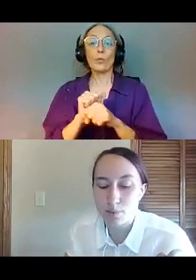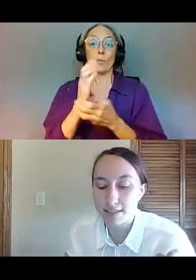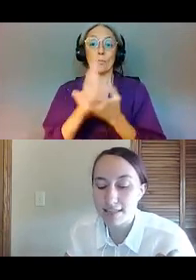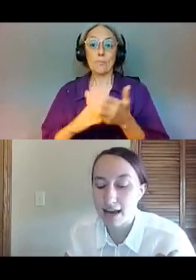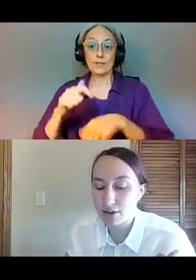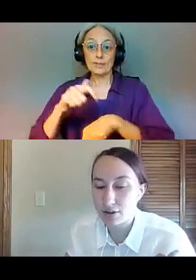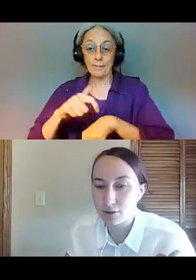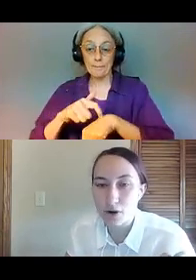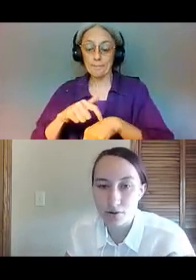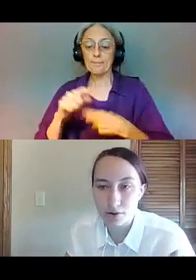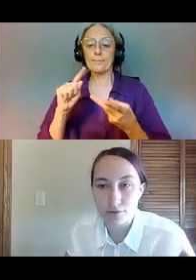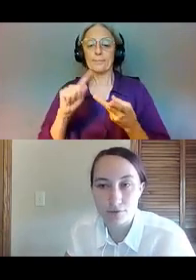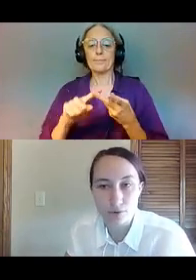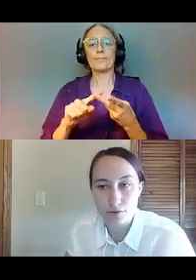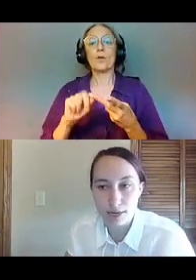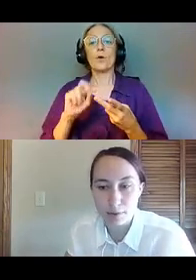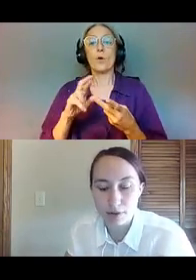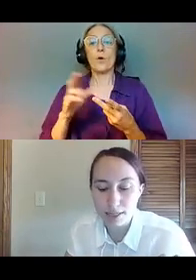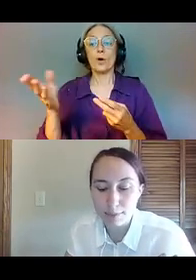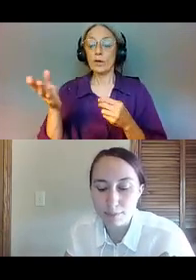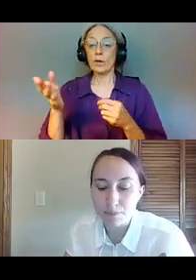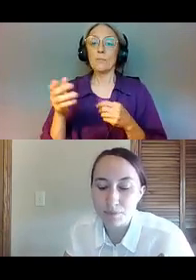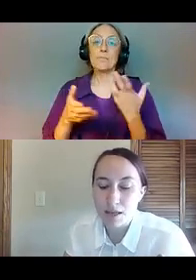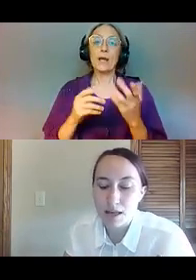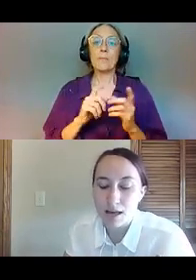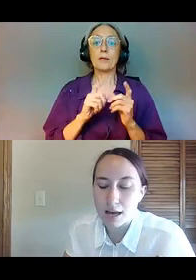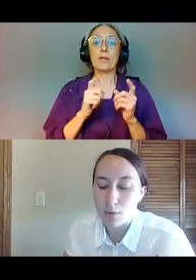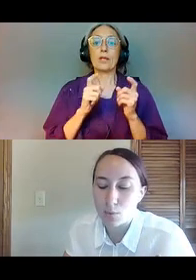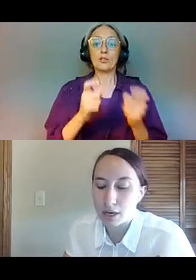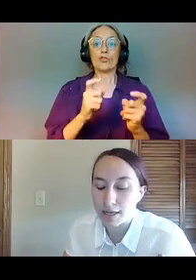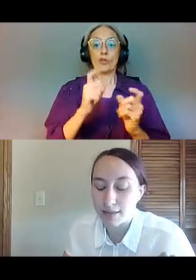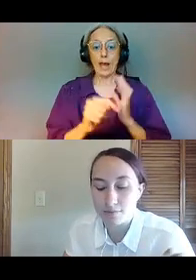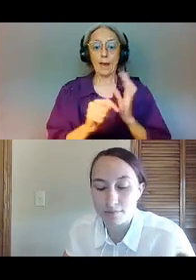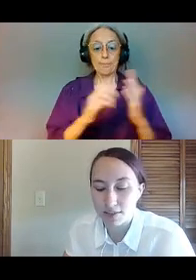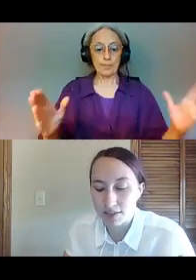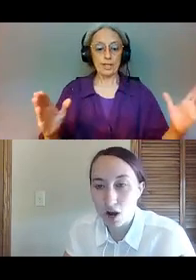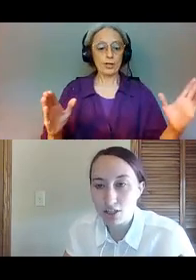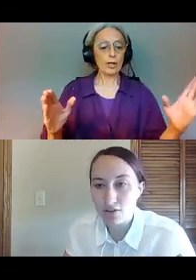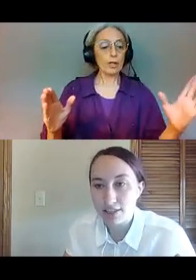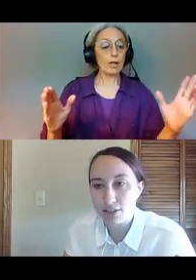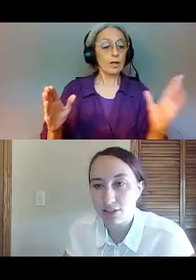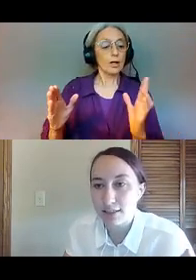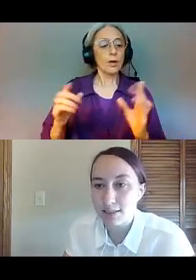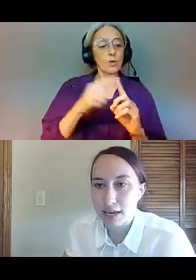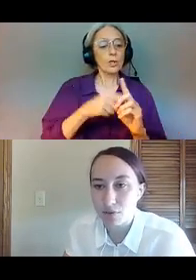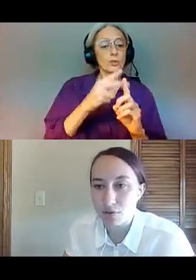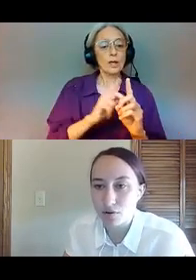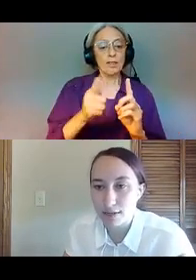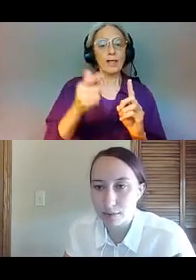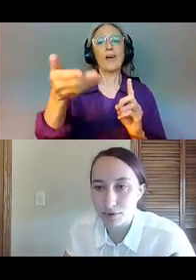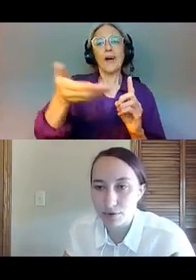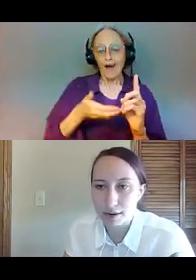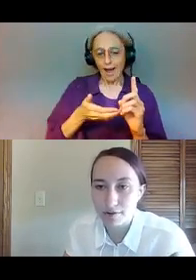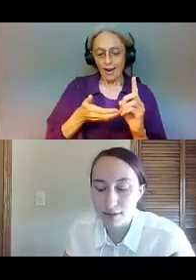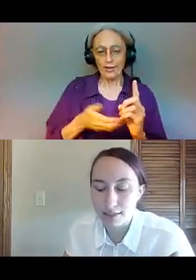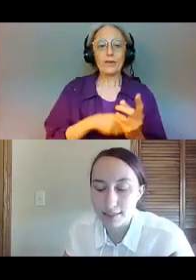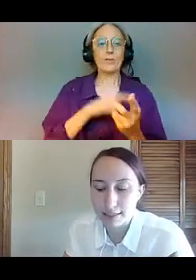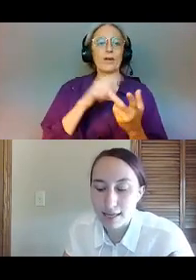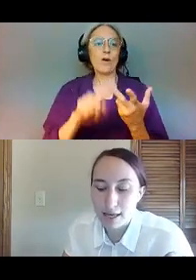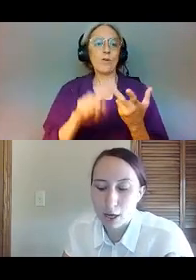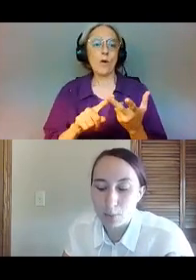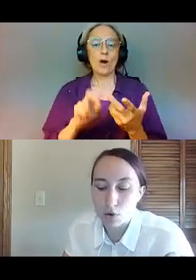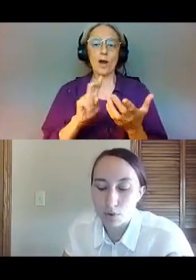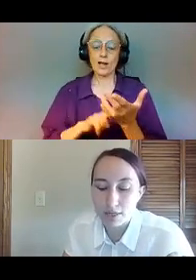when someone is hired partway through the grant period, when there's a contractor that's paid with OVW grant